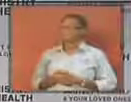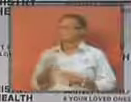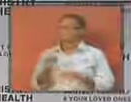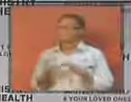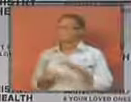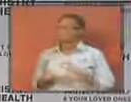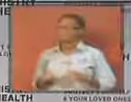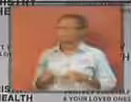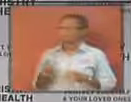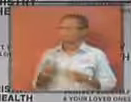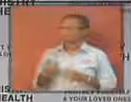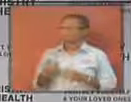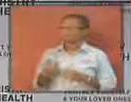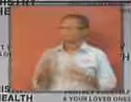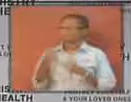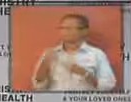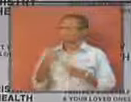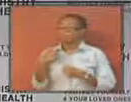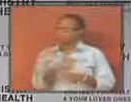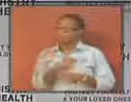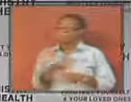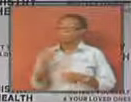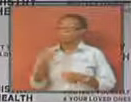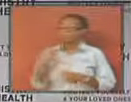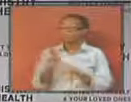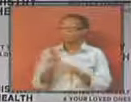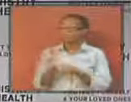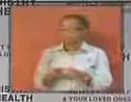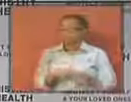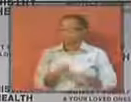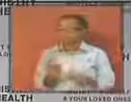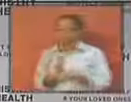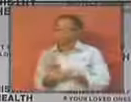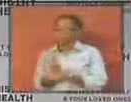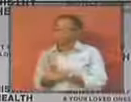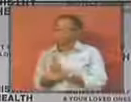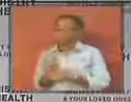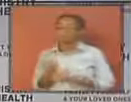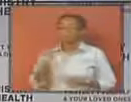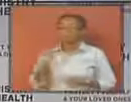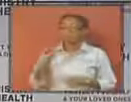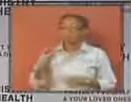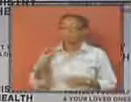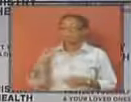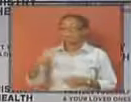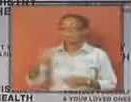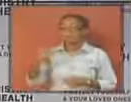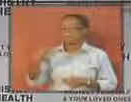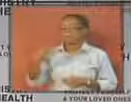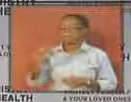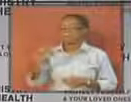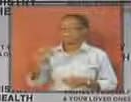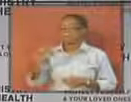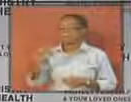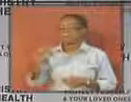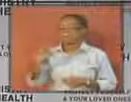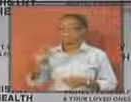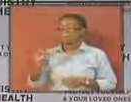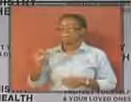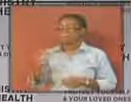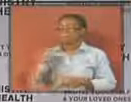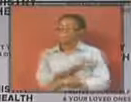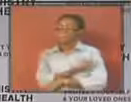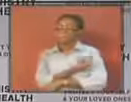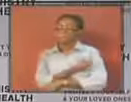Sinopharm vaccine in that particular company, but I can't say, we can't rule out anything going forward in terms of the type of vaccines that we will use